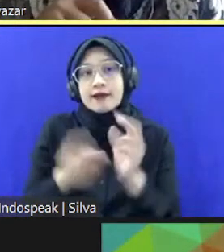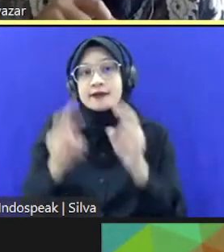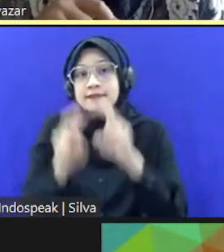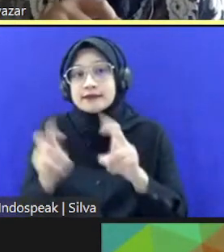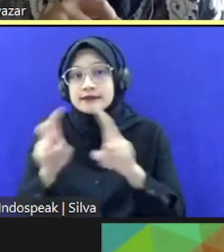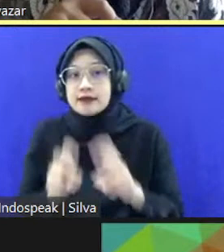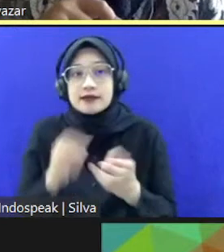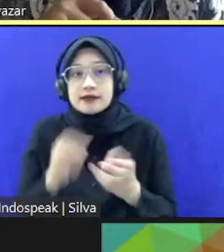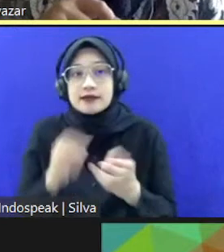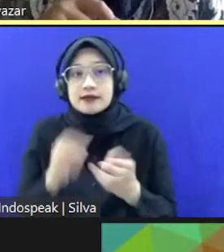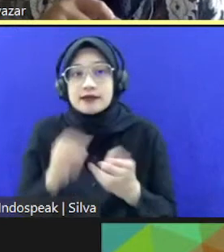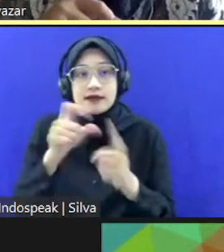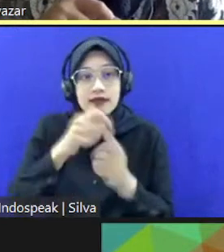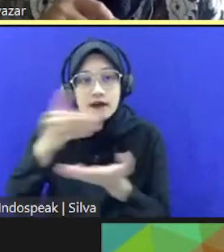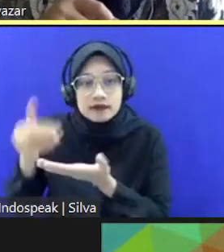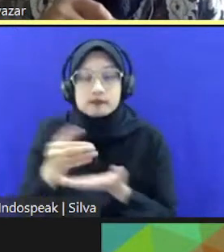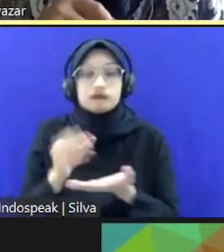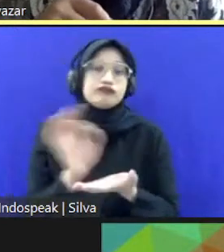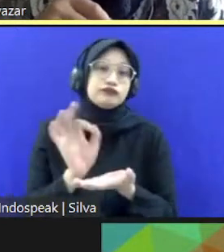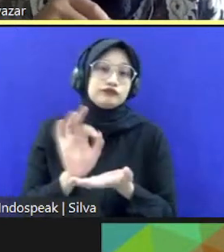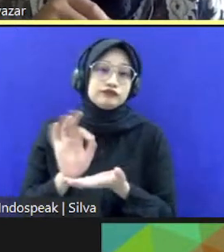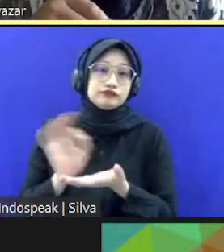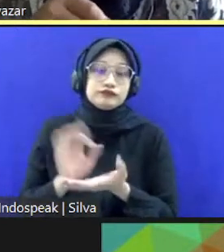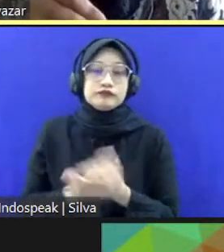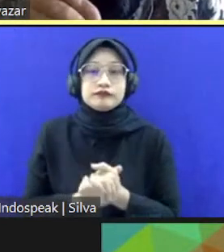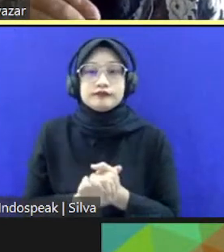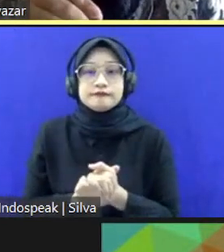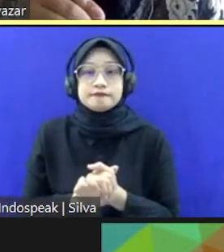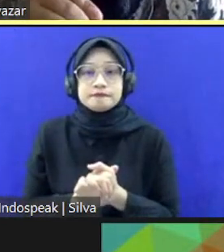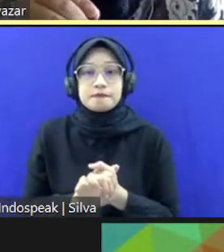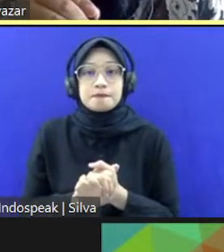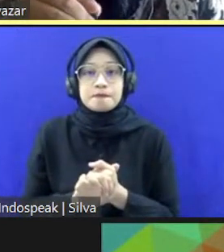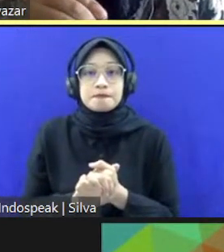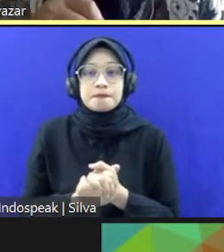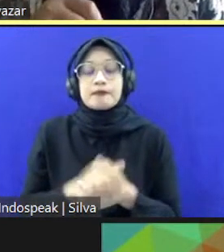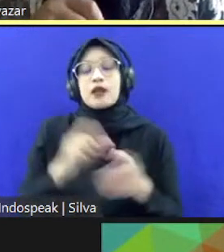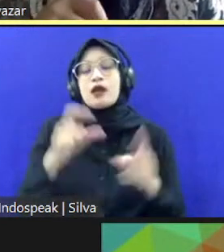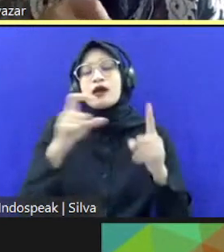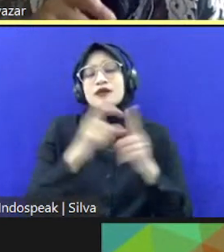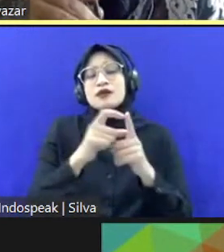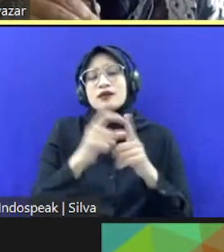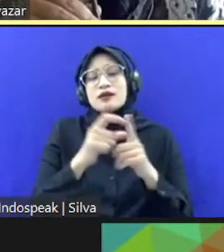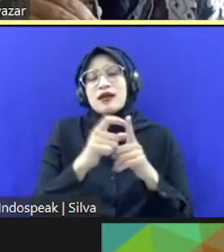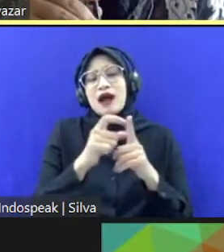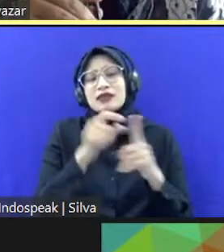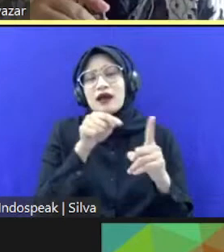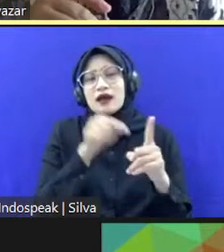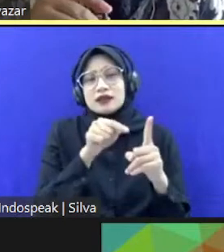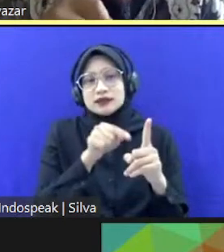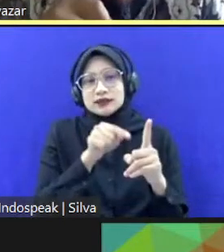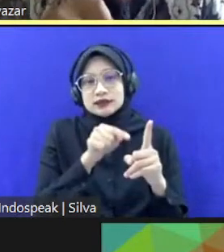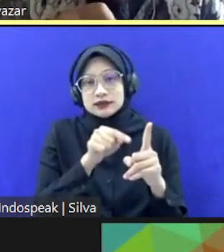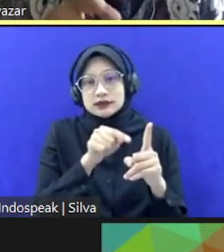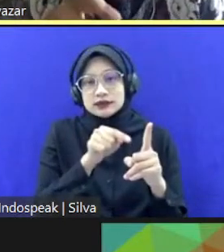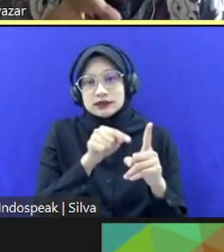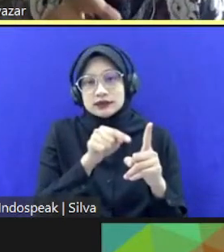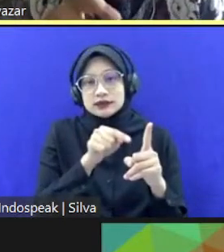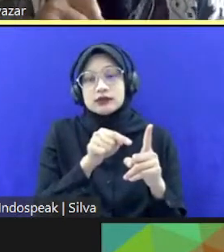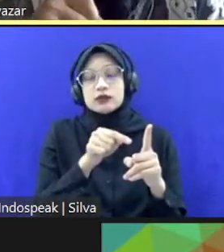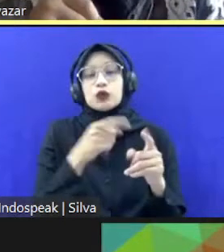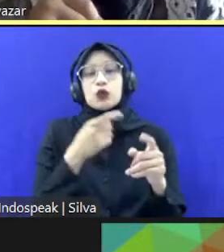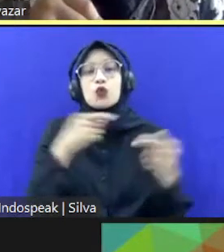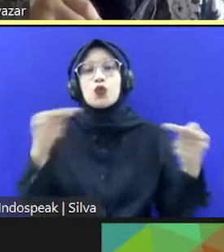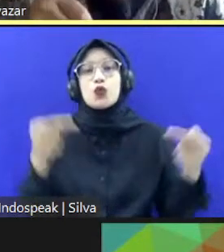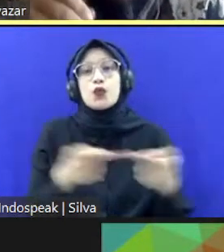But we also need to understand about the data flow of the vital death or the death